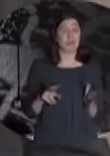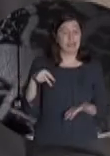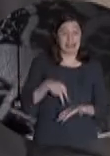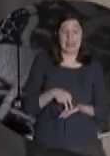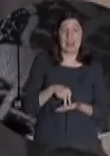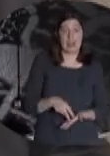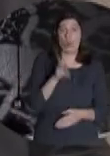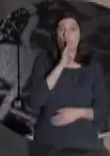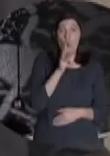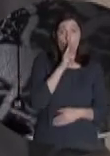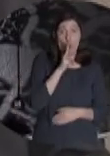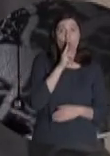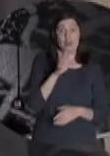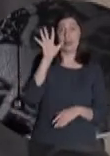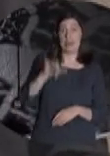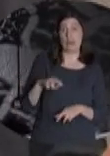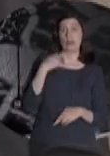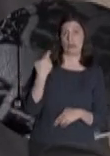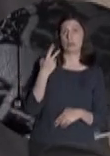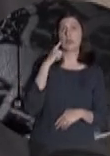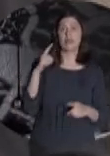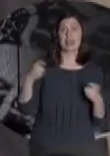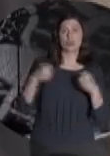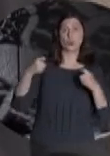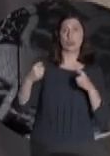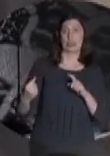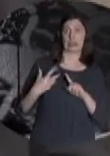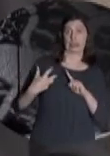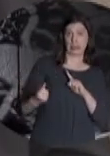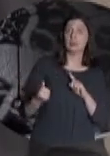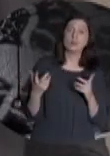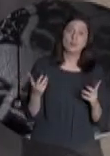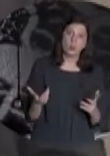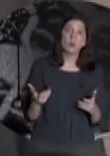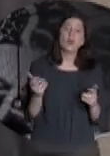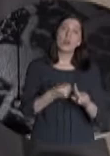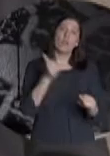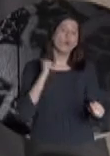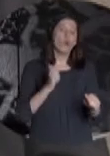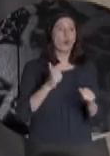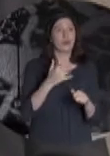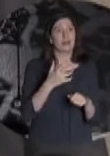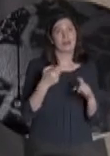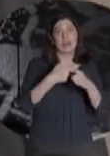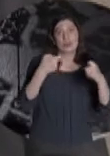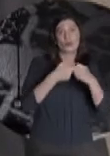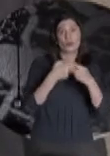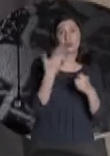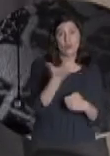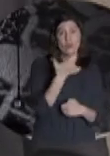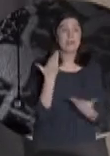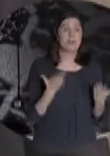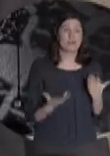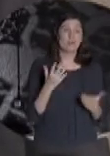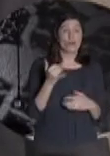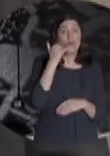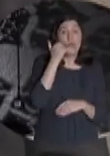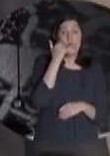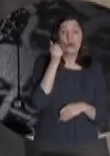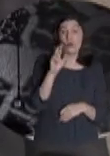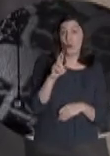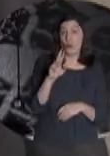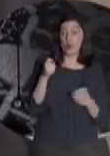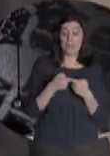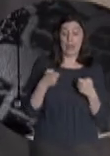water just to prevent the risk of electrocution. And also try not to use electrical devices. Try to maybe have your phone or